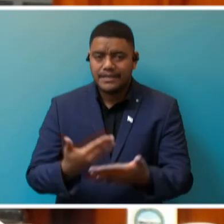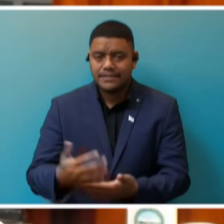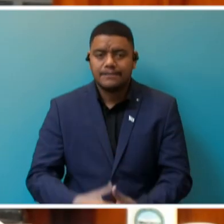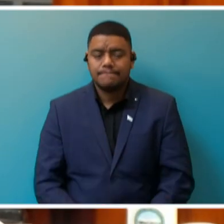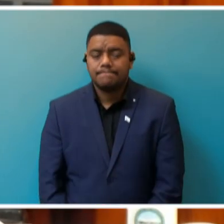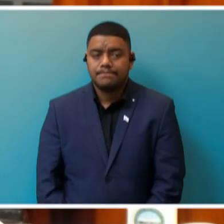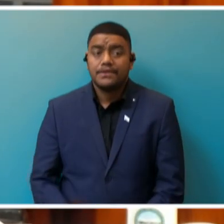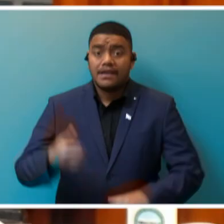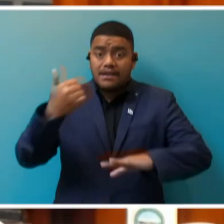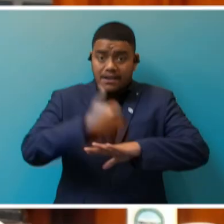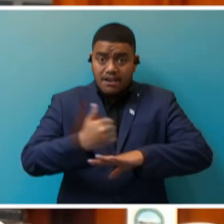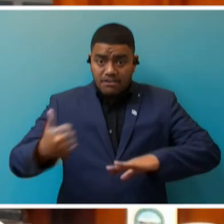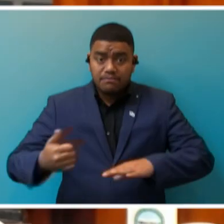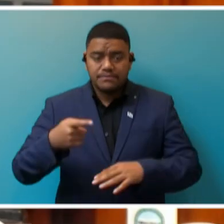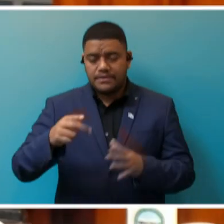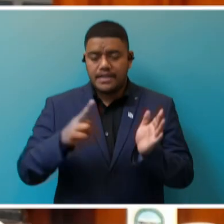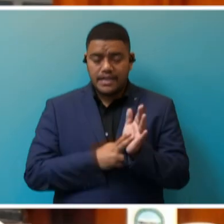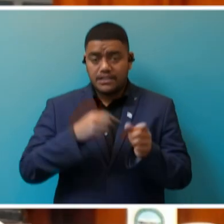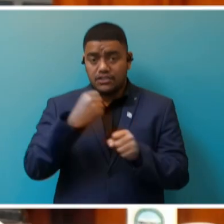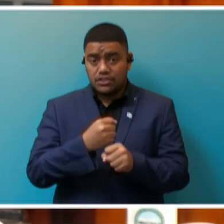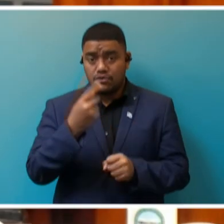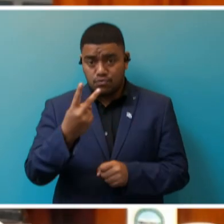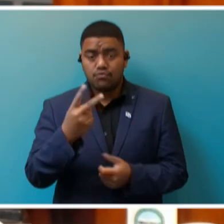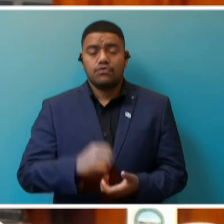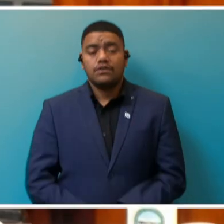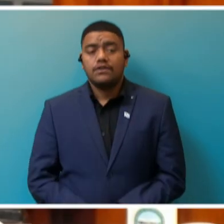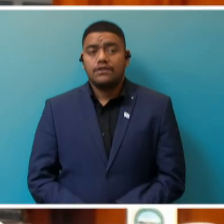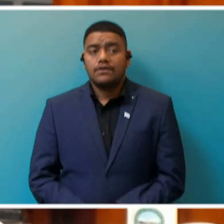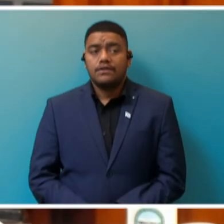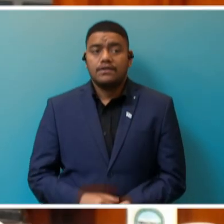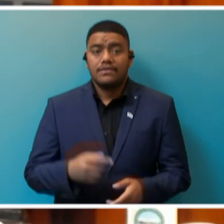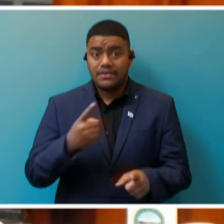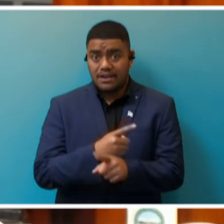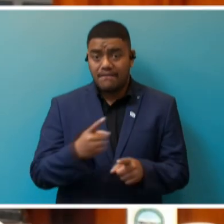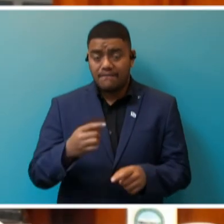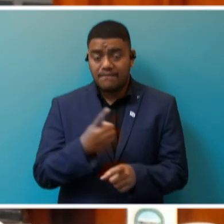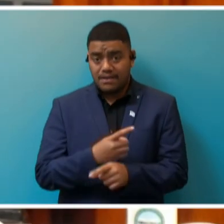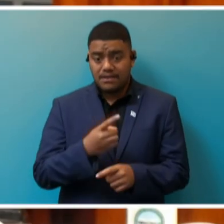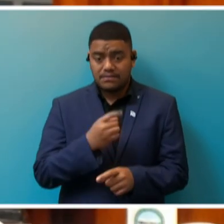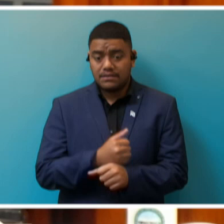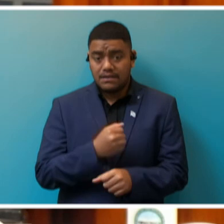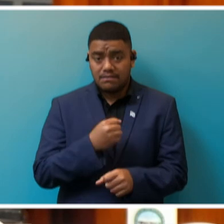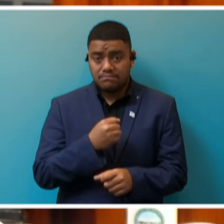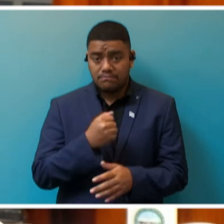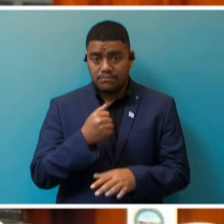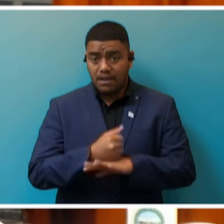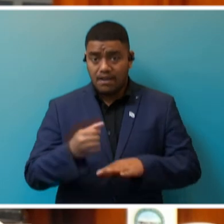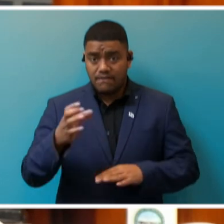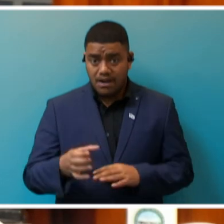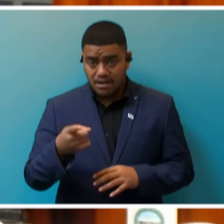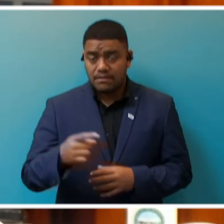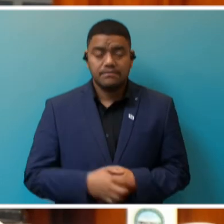So the government acquired NG2 by the then governor, and the reason that was provided for the